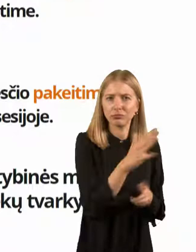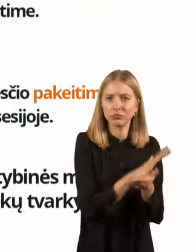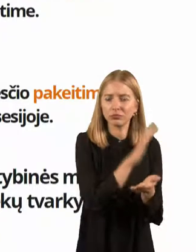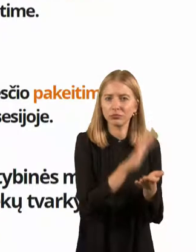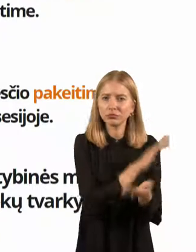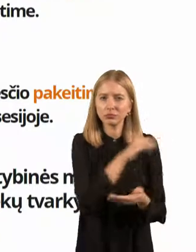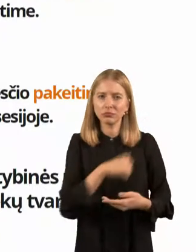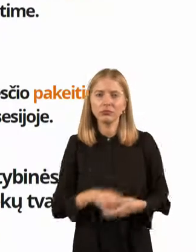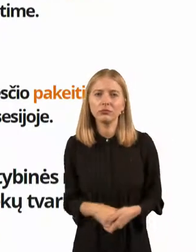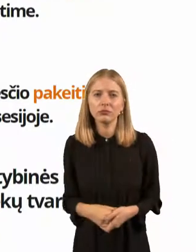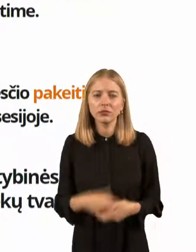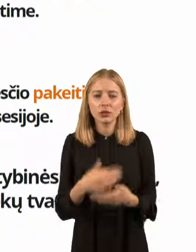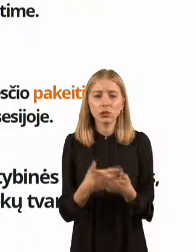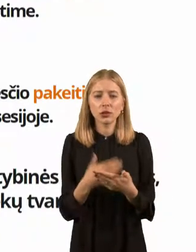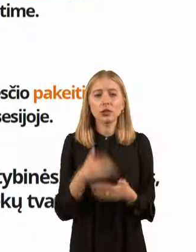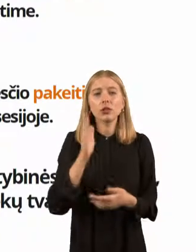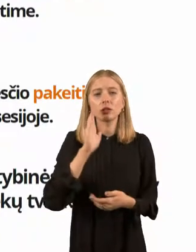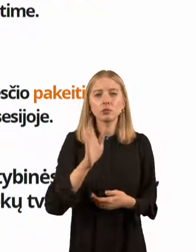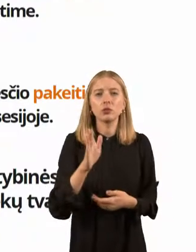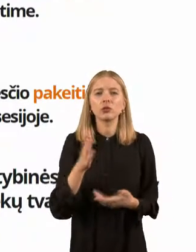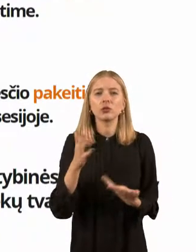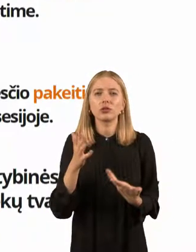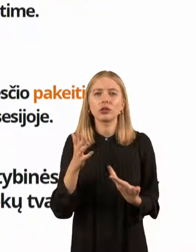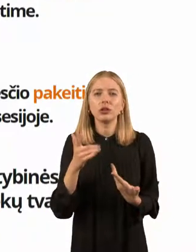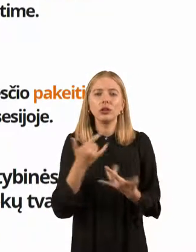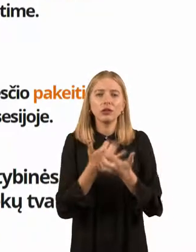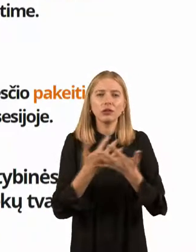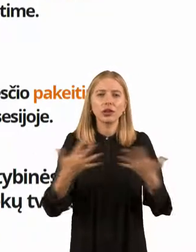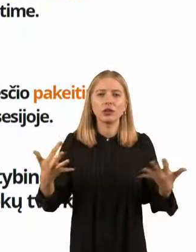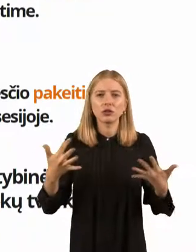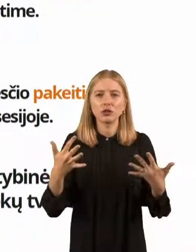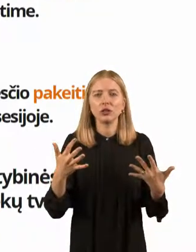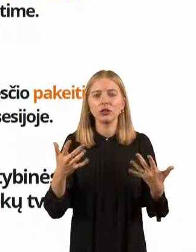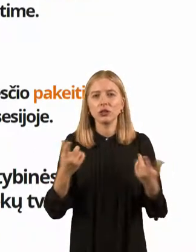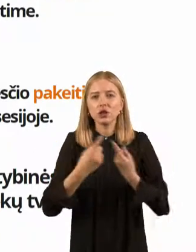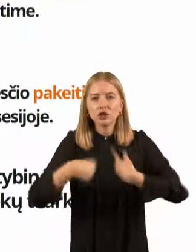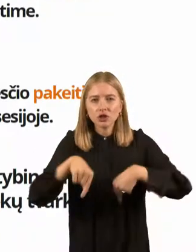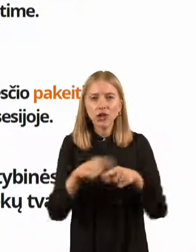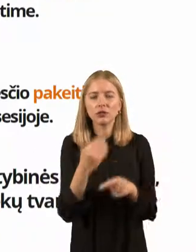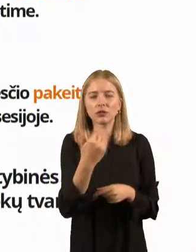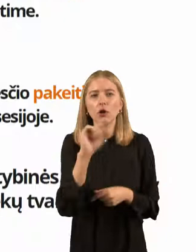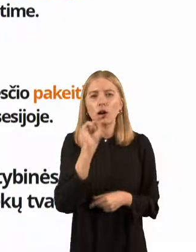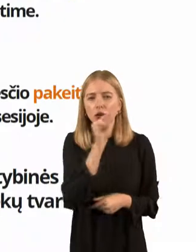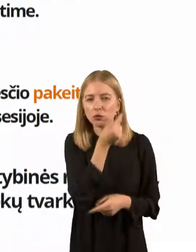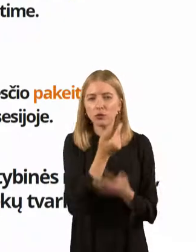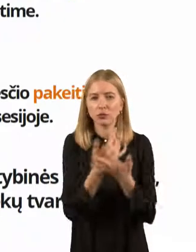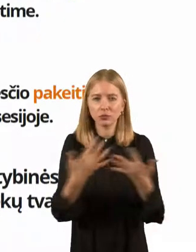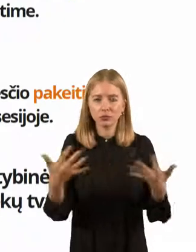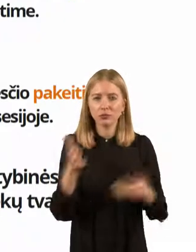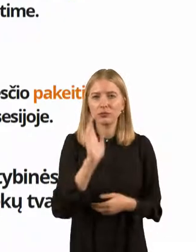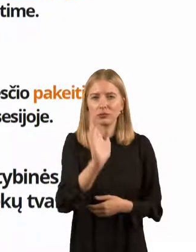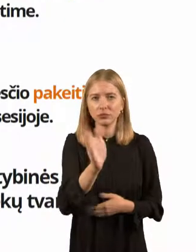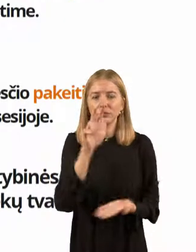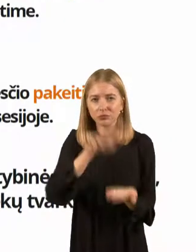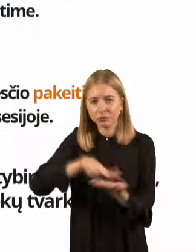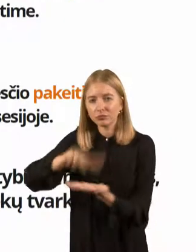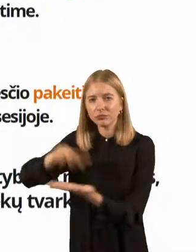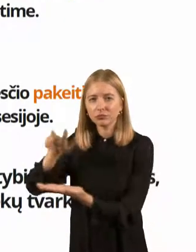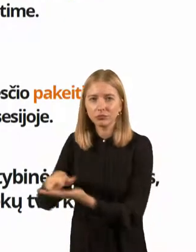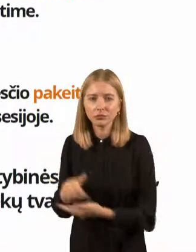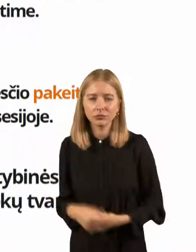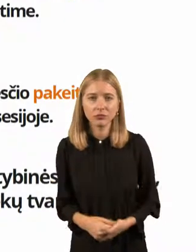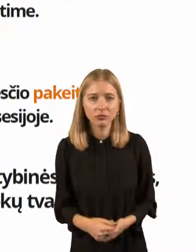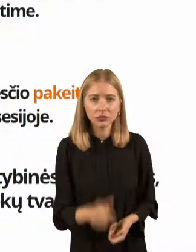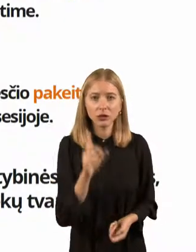which has been achieved through an enormous effort and through the introduction of